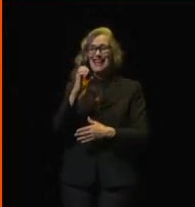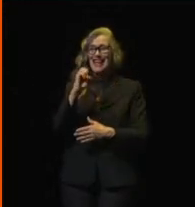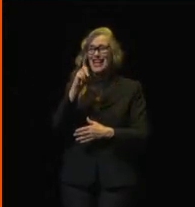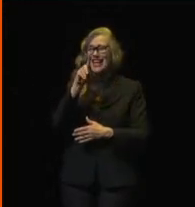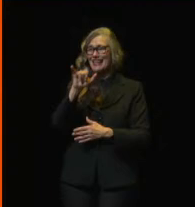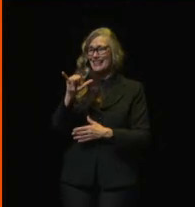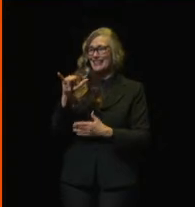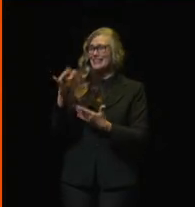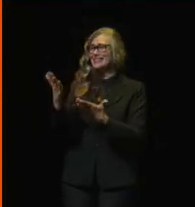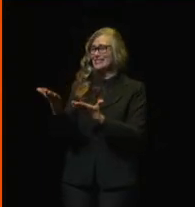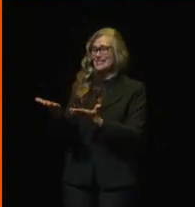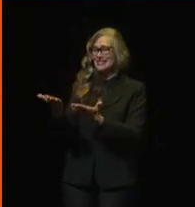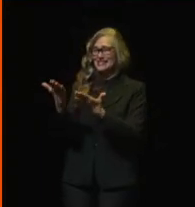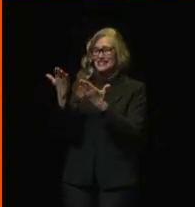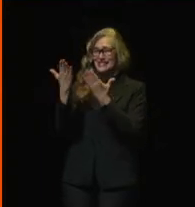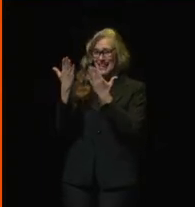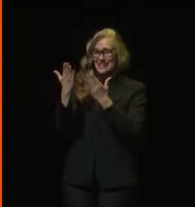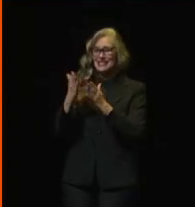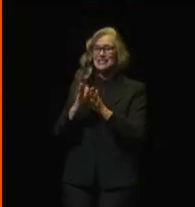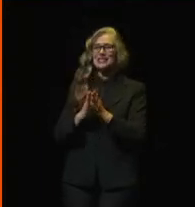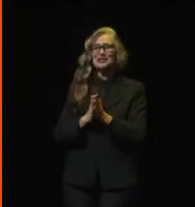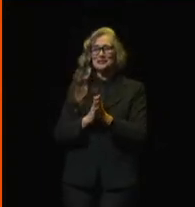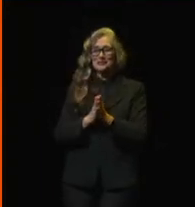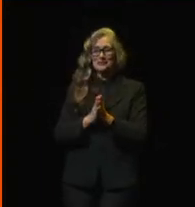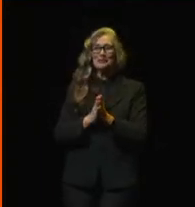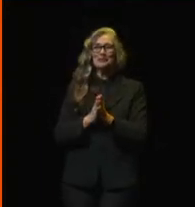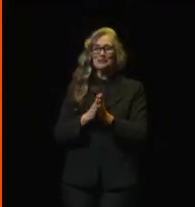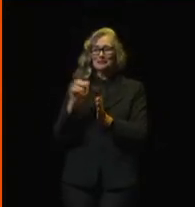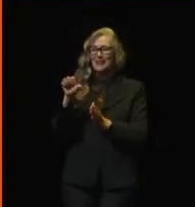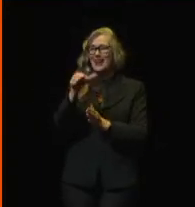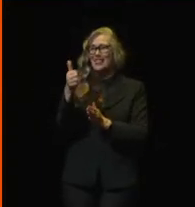stand? And Isai, can you please stand?